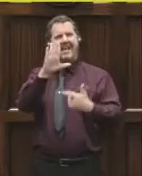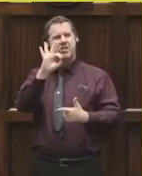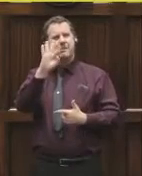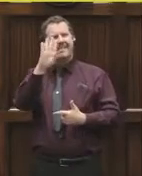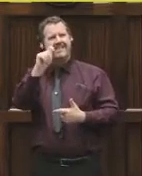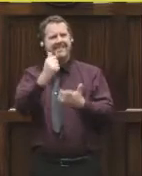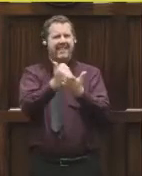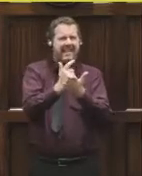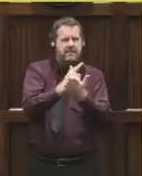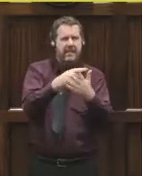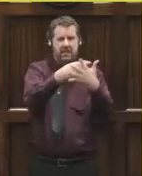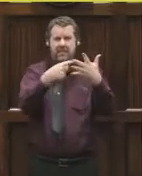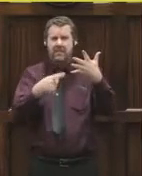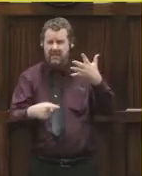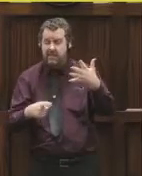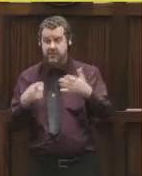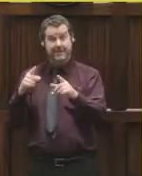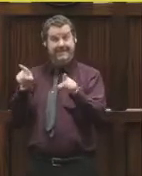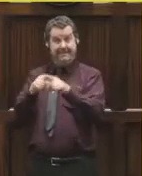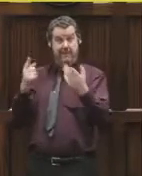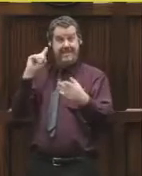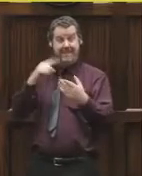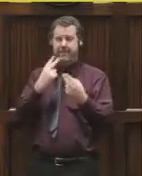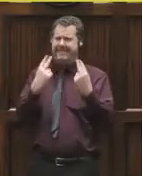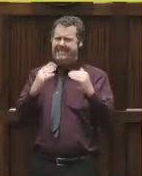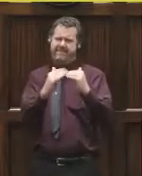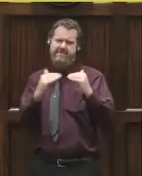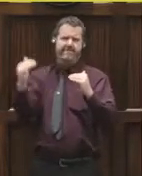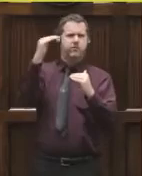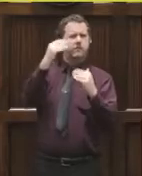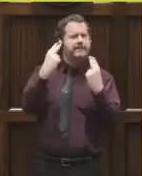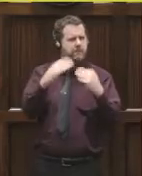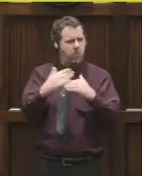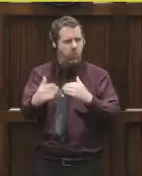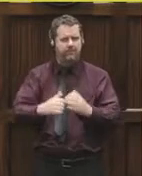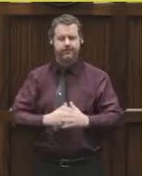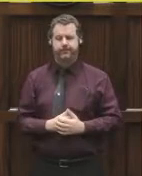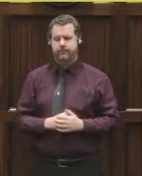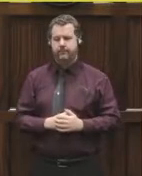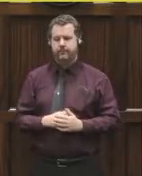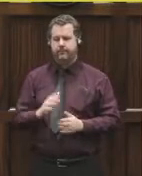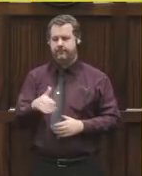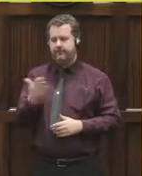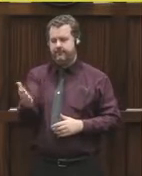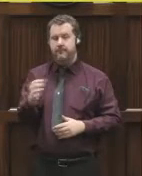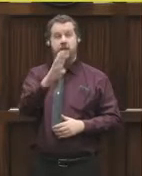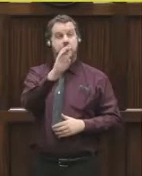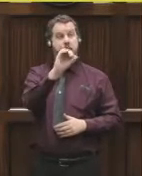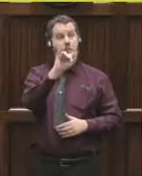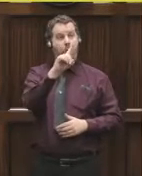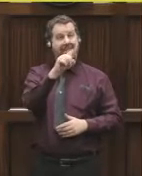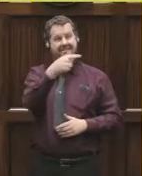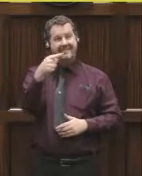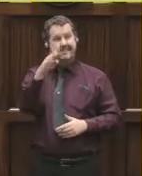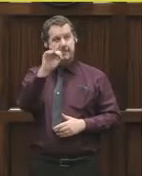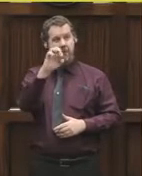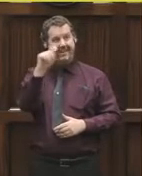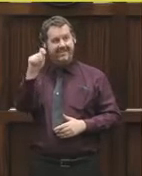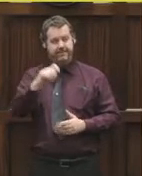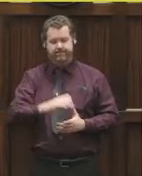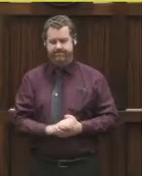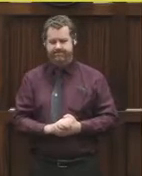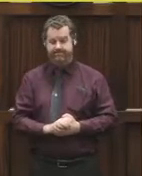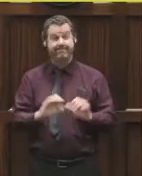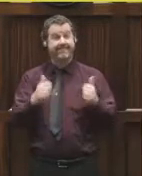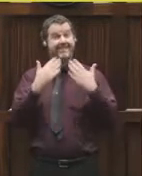go much further. Thank you. Yeah, thanks, Ceann Comhairle. Yeah, the